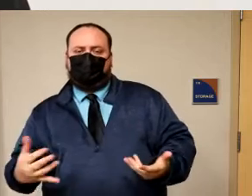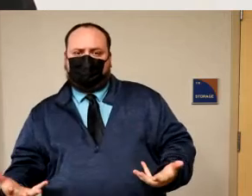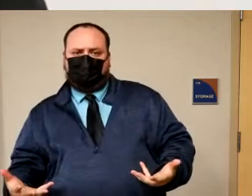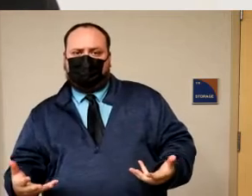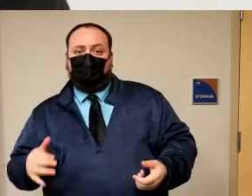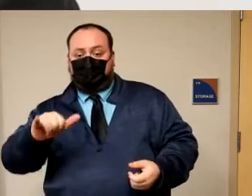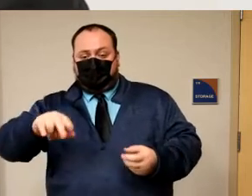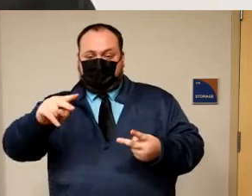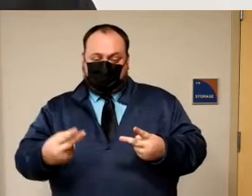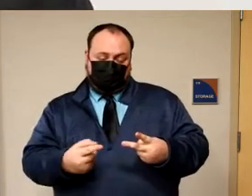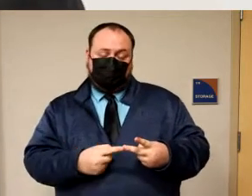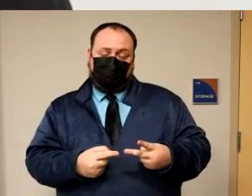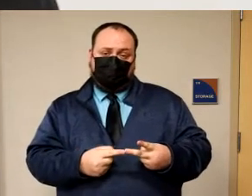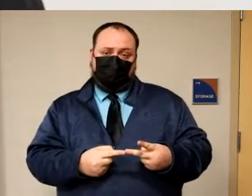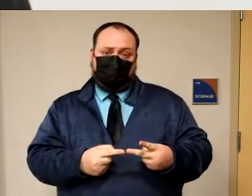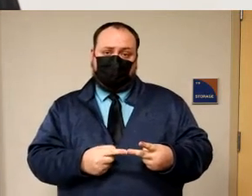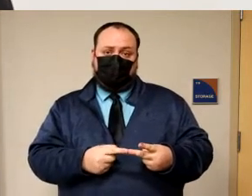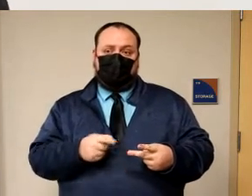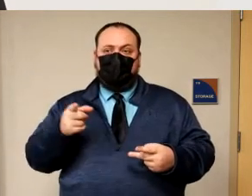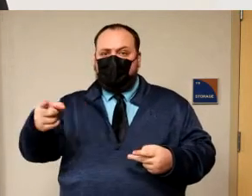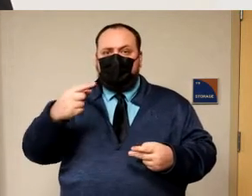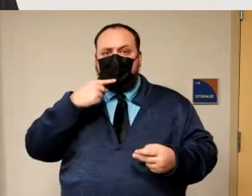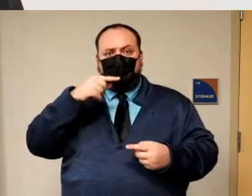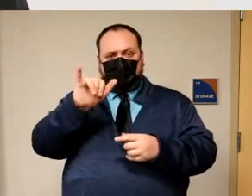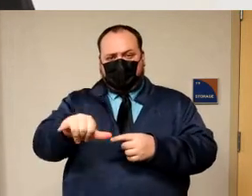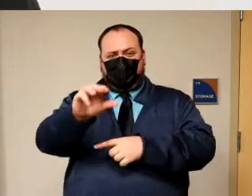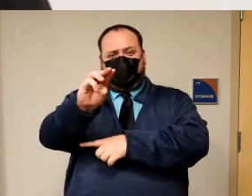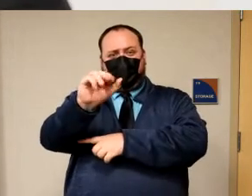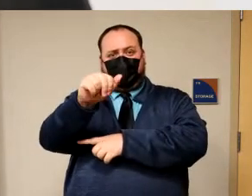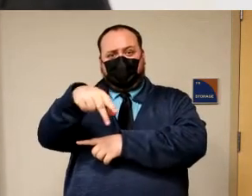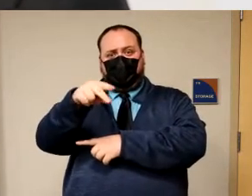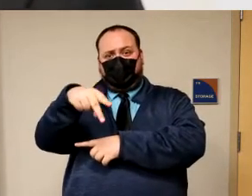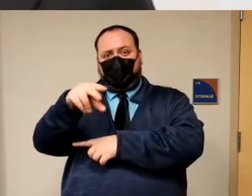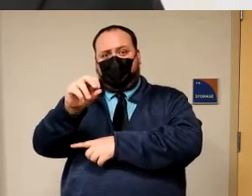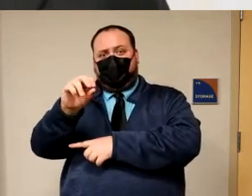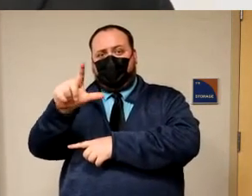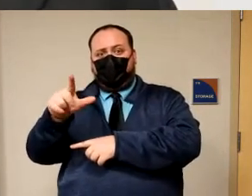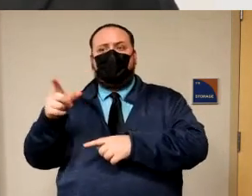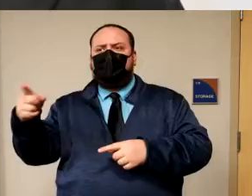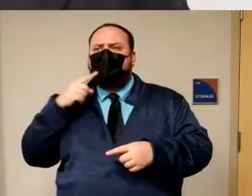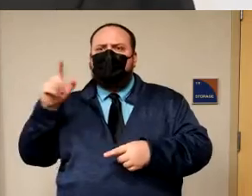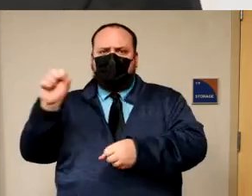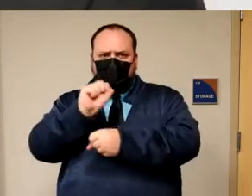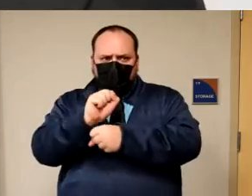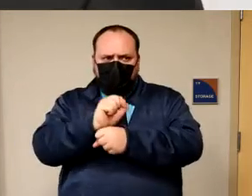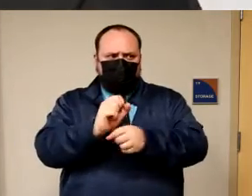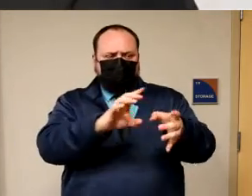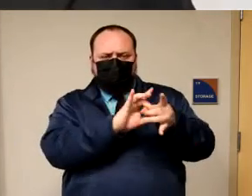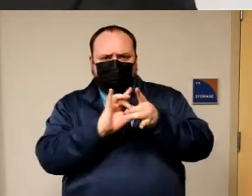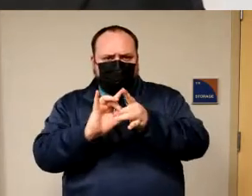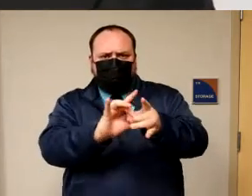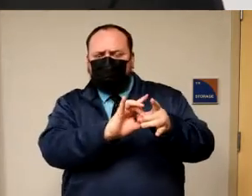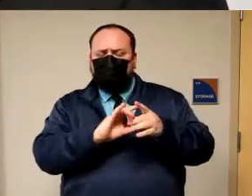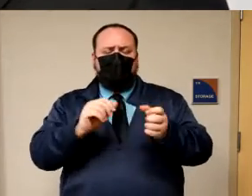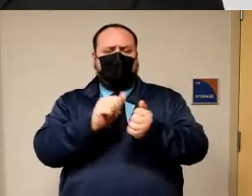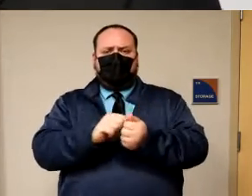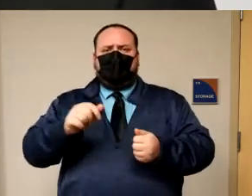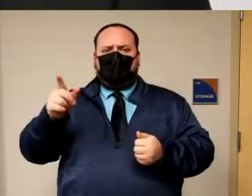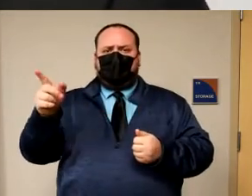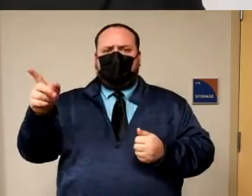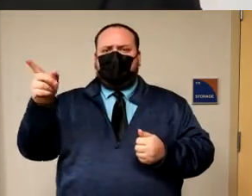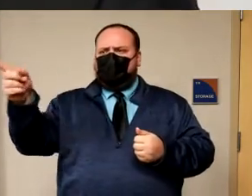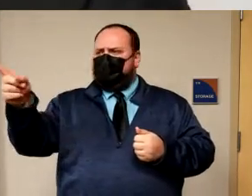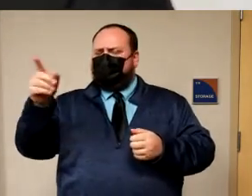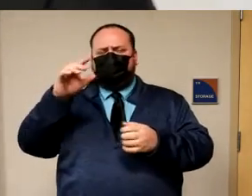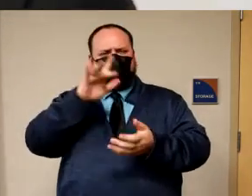The second thing is that the Equitable Map Coalition in 21 worked in redistricting efforts with great success through the Central Valley.